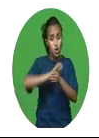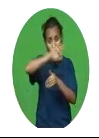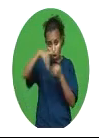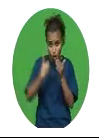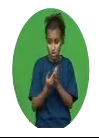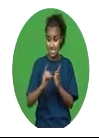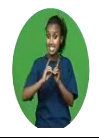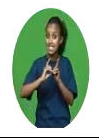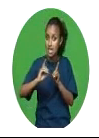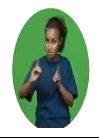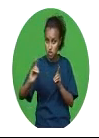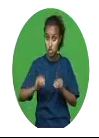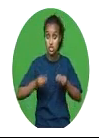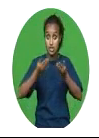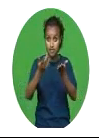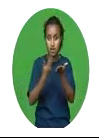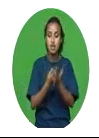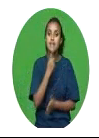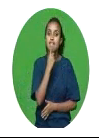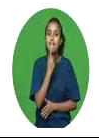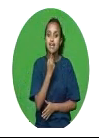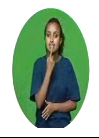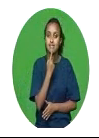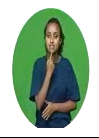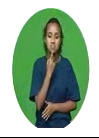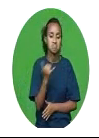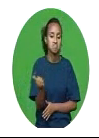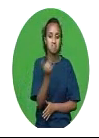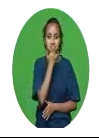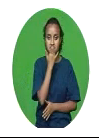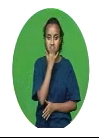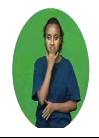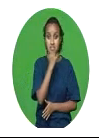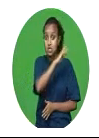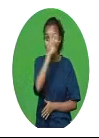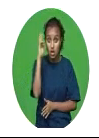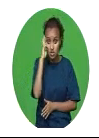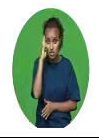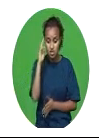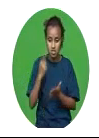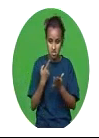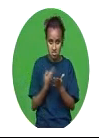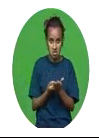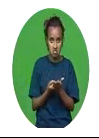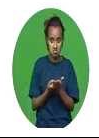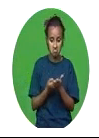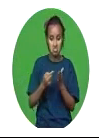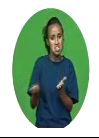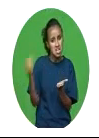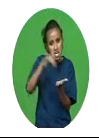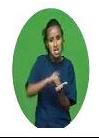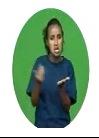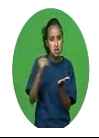All the dimensions given in red color are incorrect because they are just